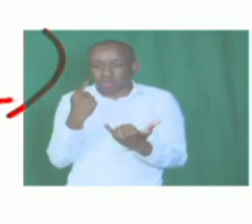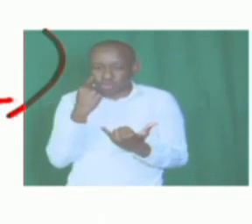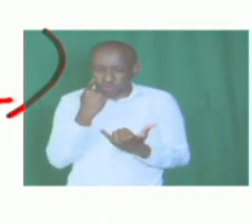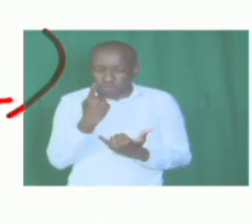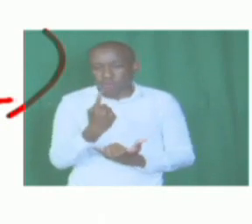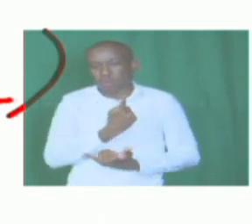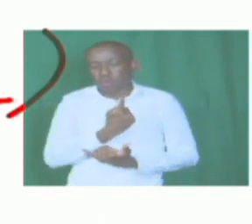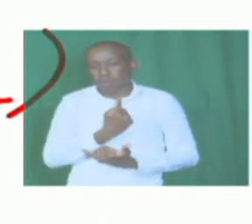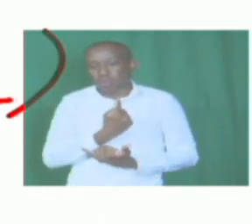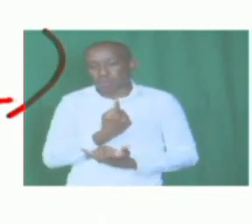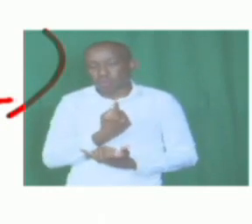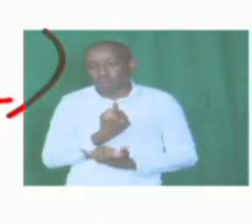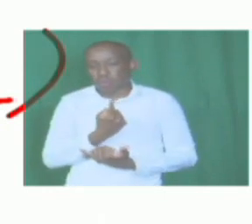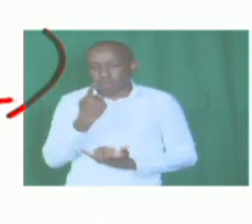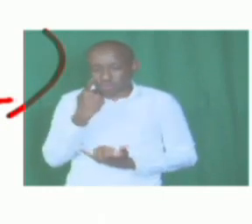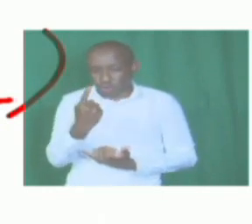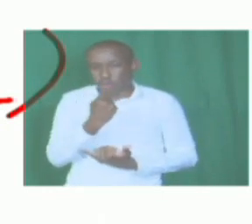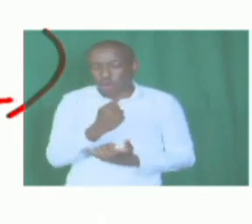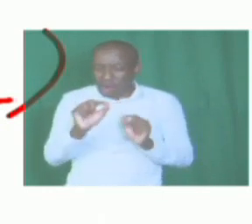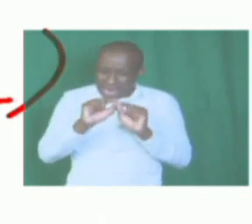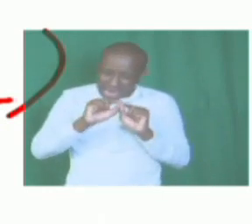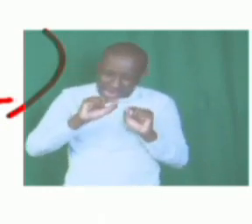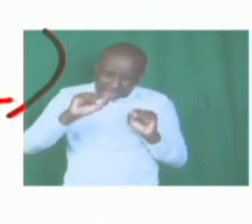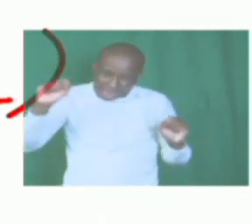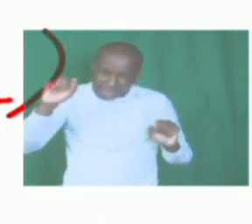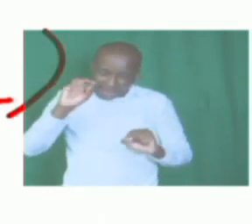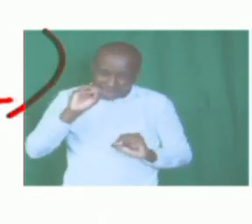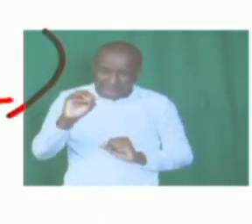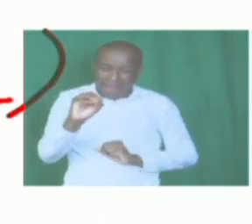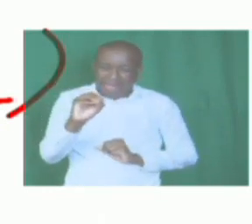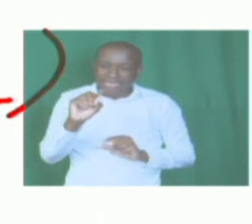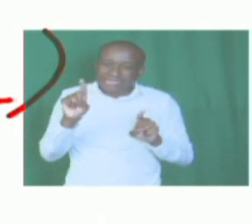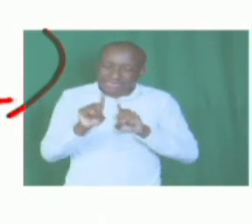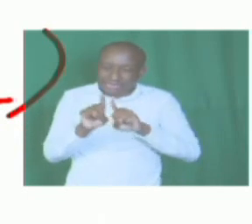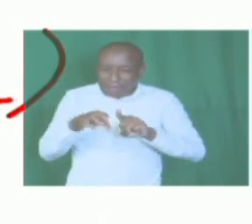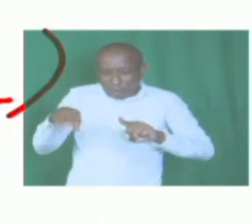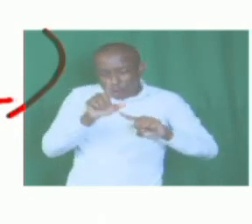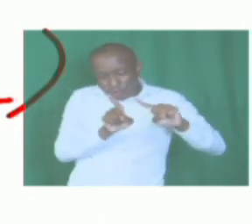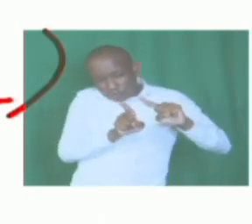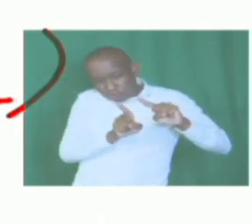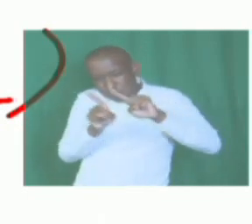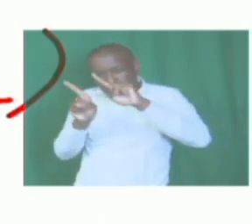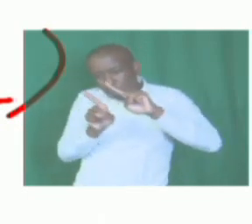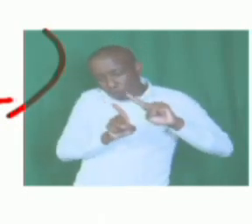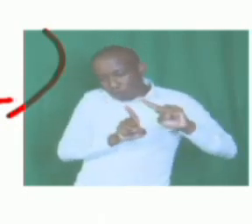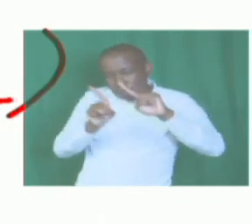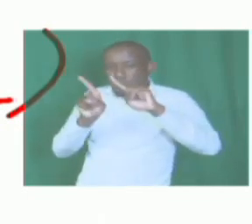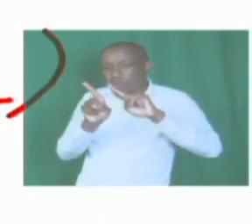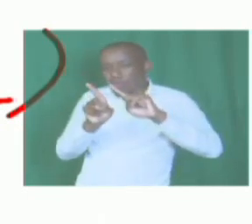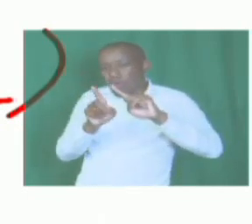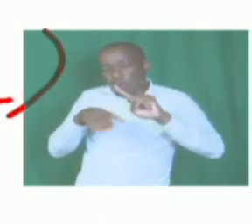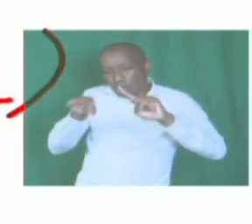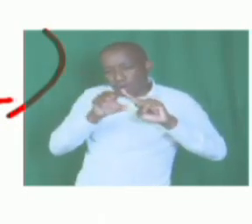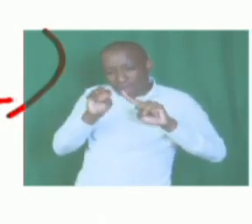I have been able to come up with a line that is parallel to the 2 lines that we already had